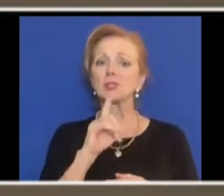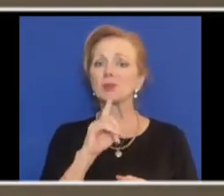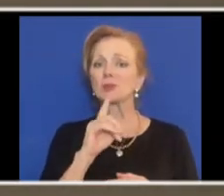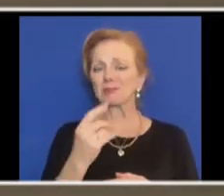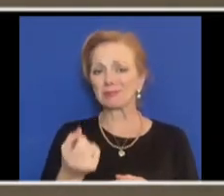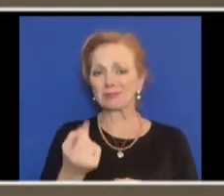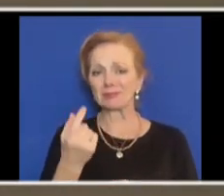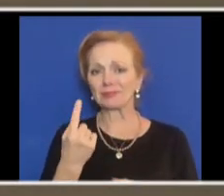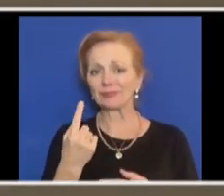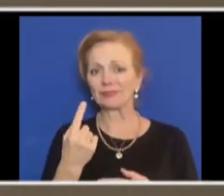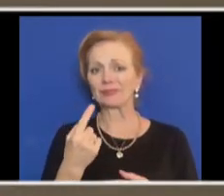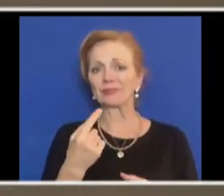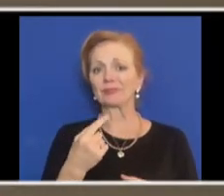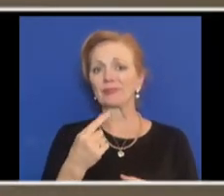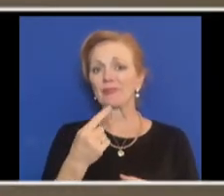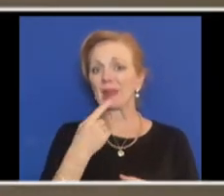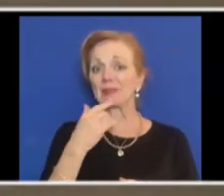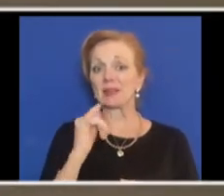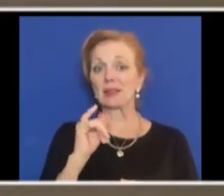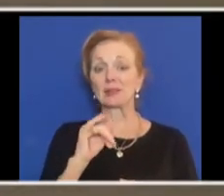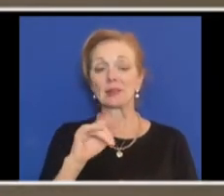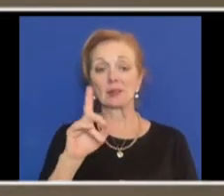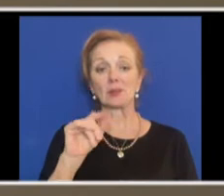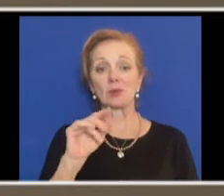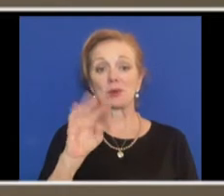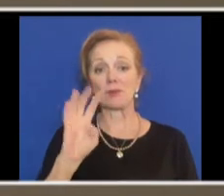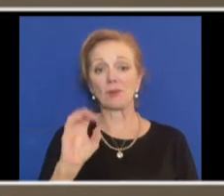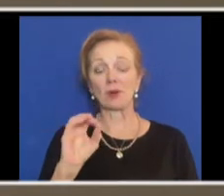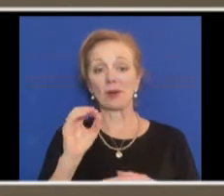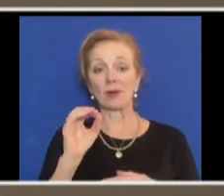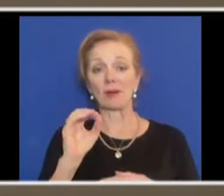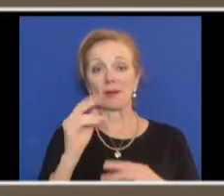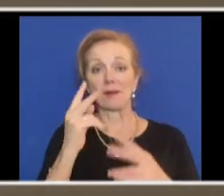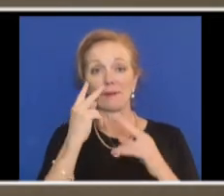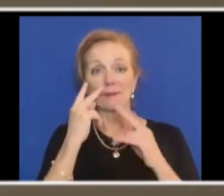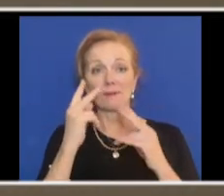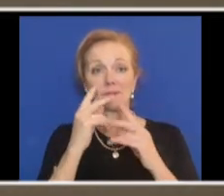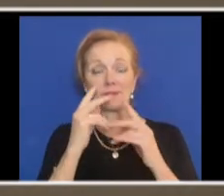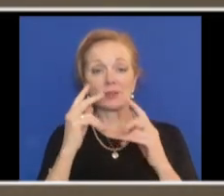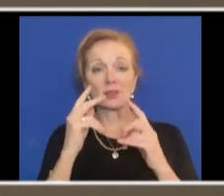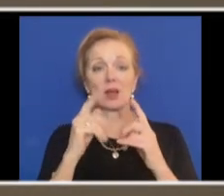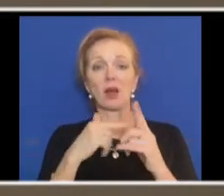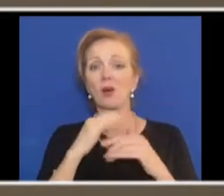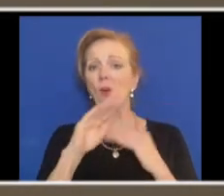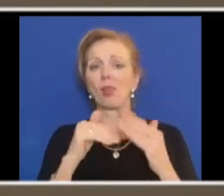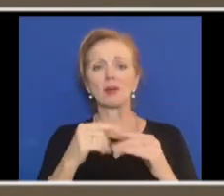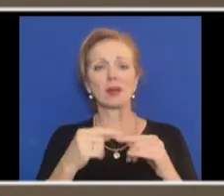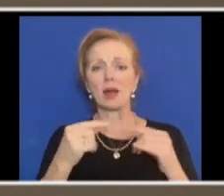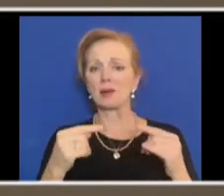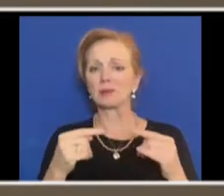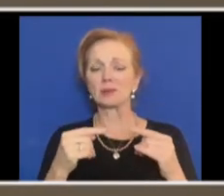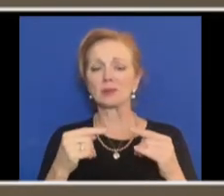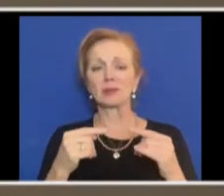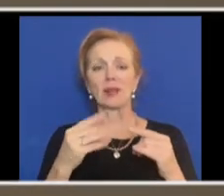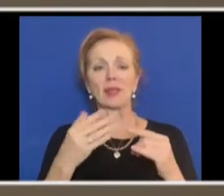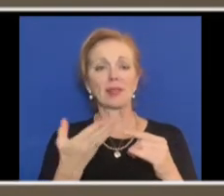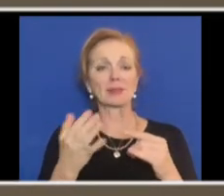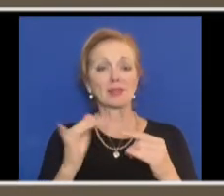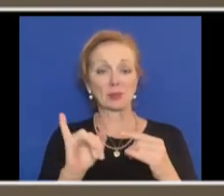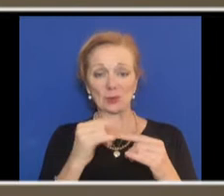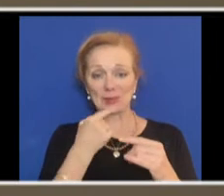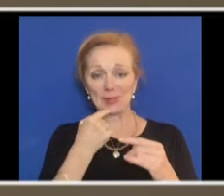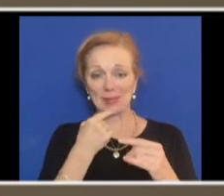understanding and and saying it's the 20 it's the 20 40 Vision in the comp plan it does all the exact opposite things that you just said there